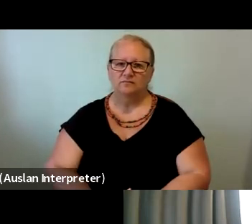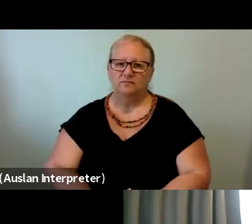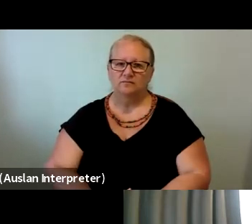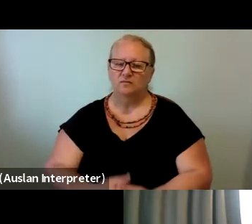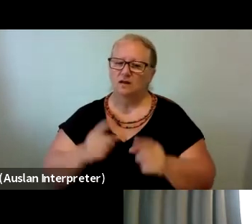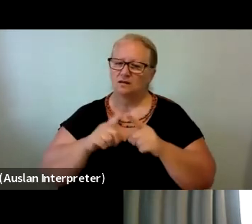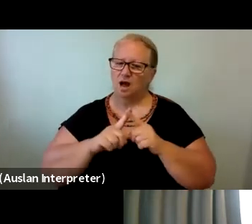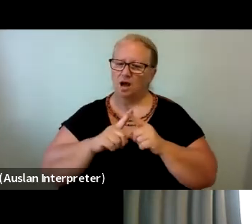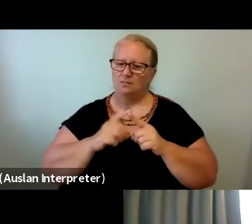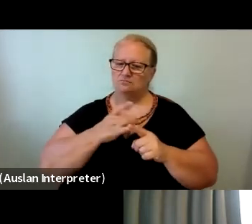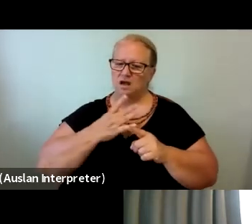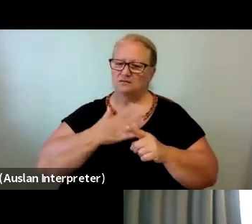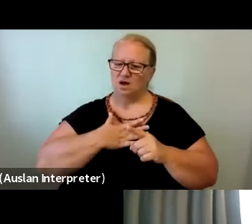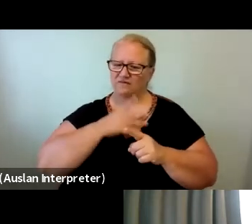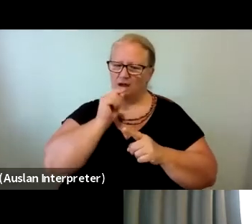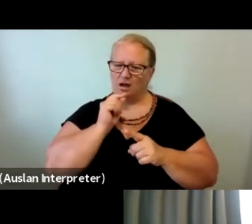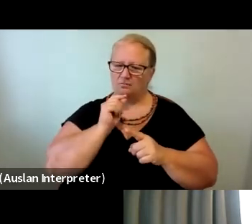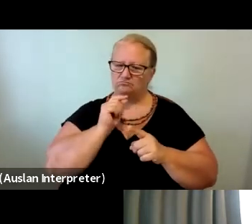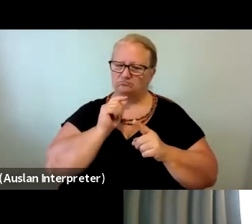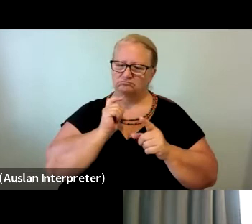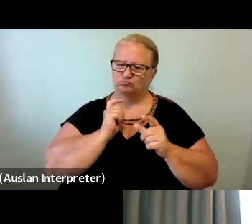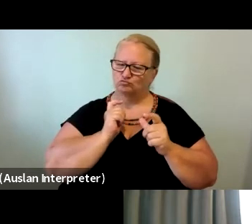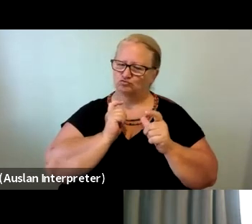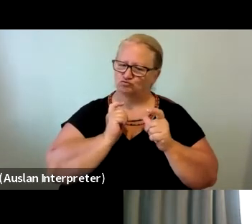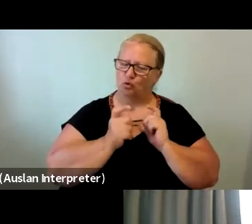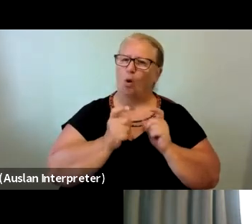autonomy or control over a space